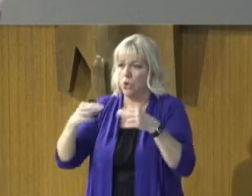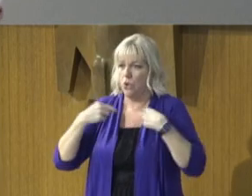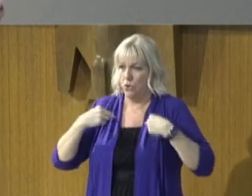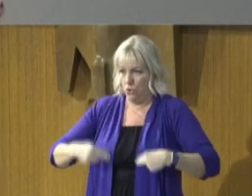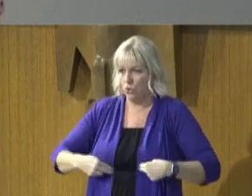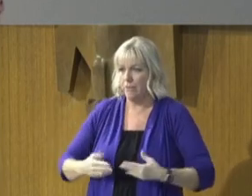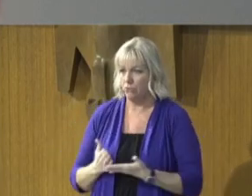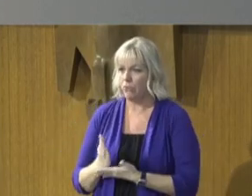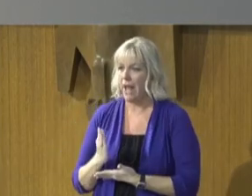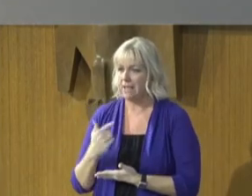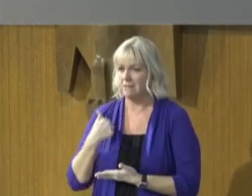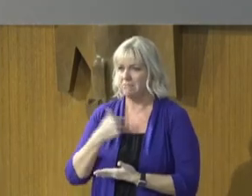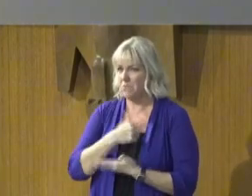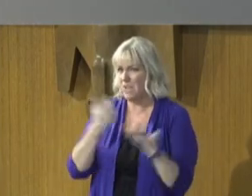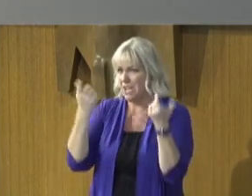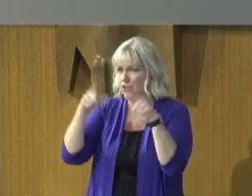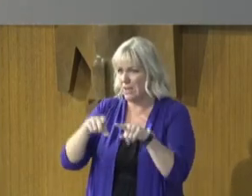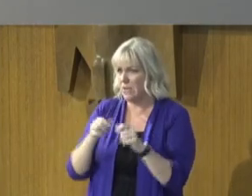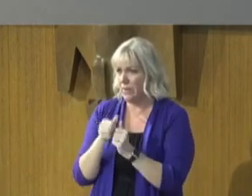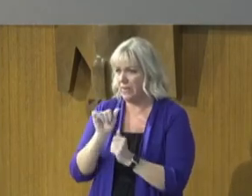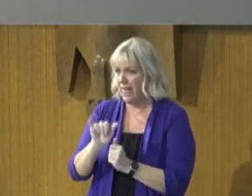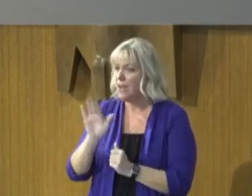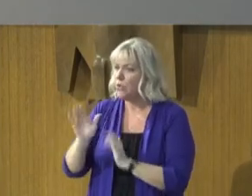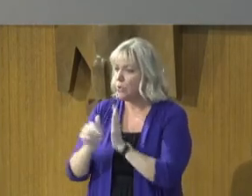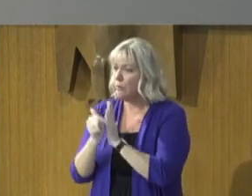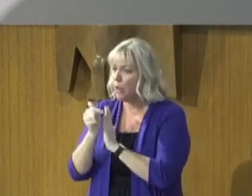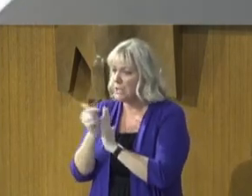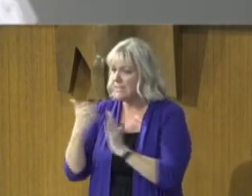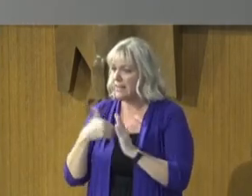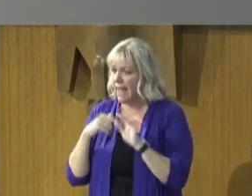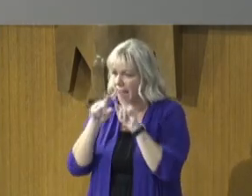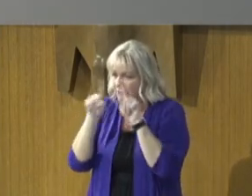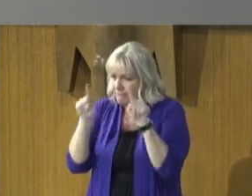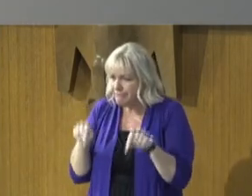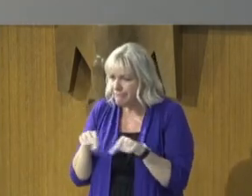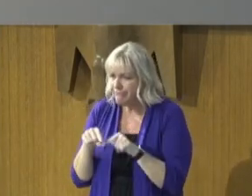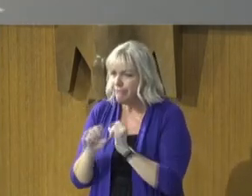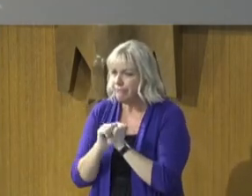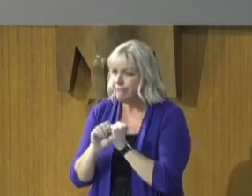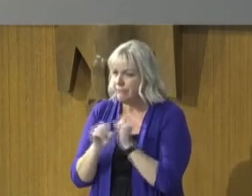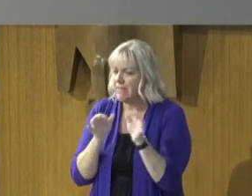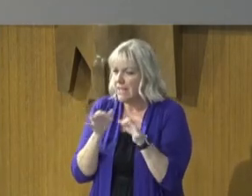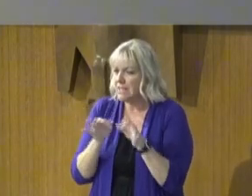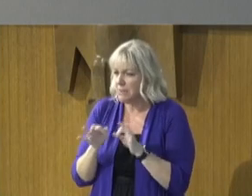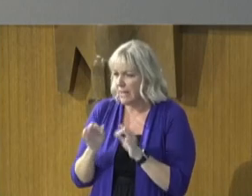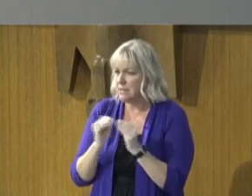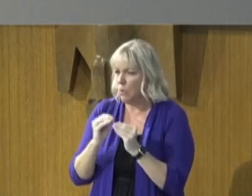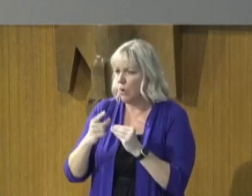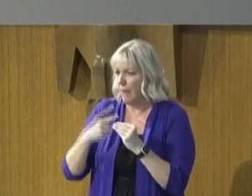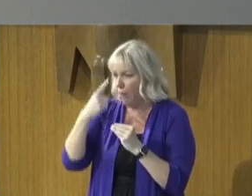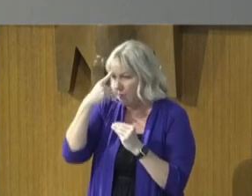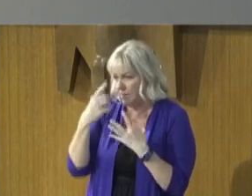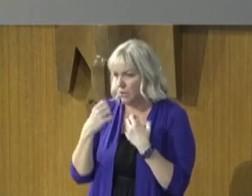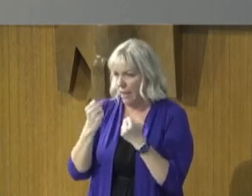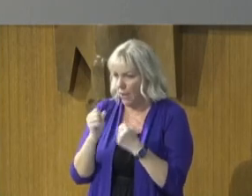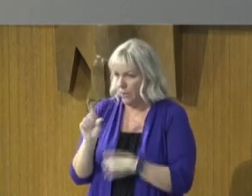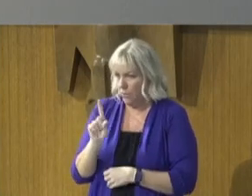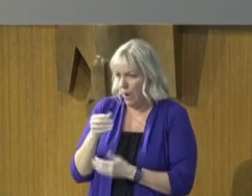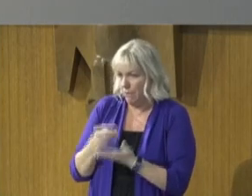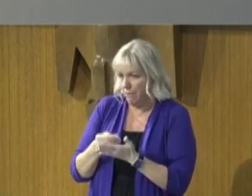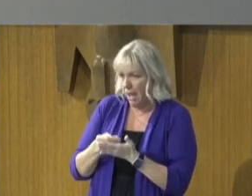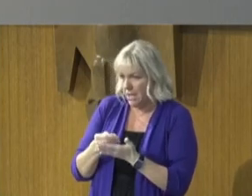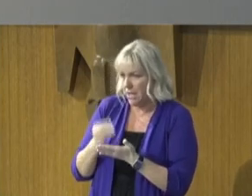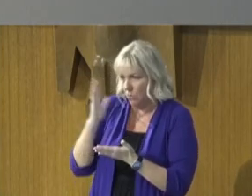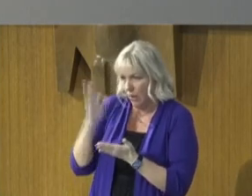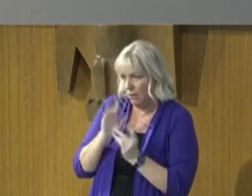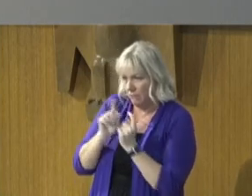so there's an insert in your bulletin that explains more about this theme and where the money is going. And so if you would like to donate